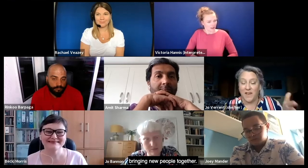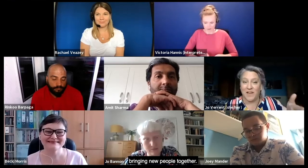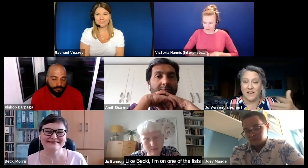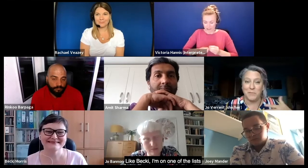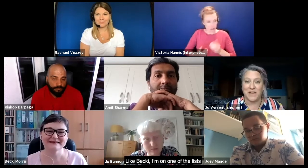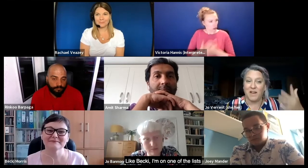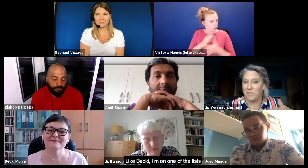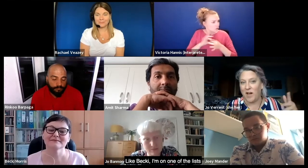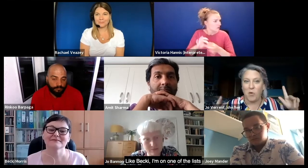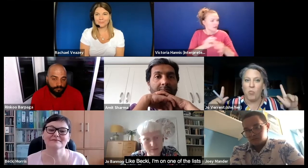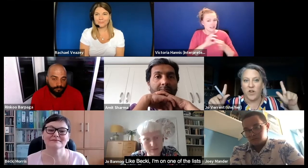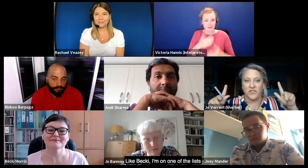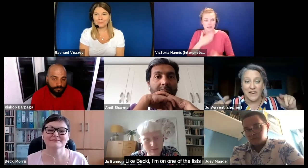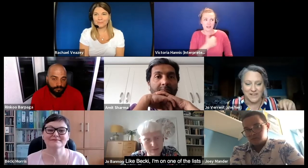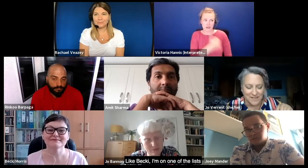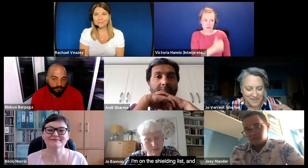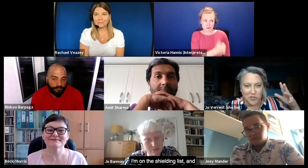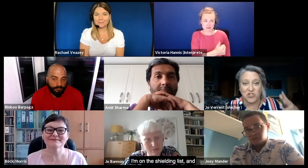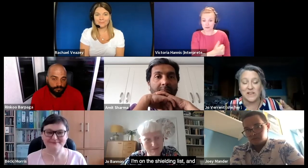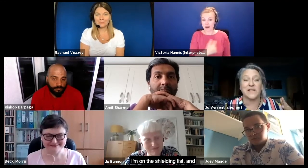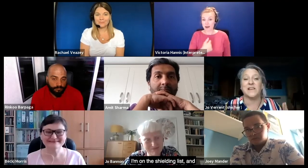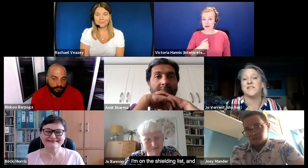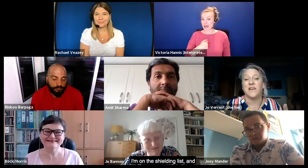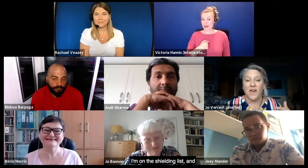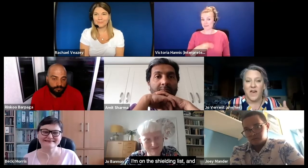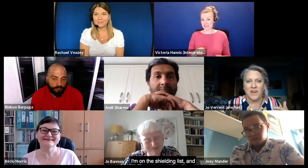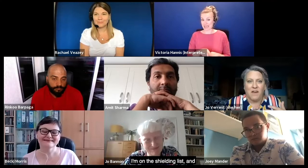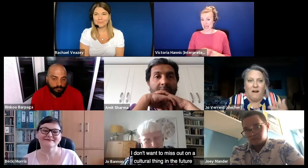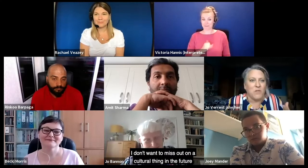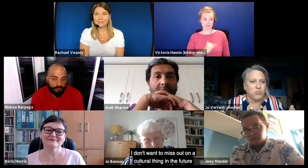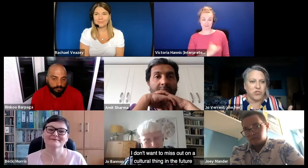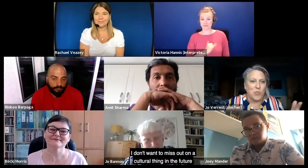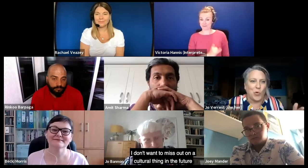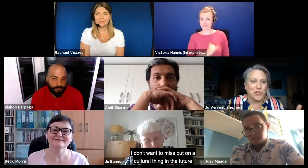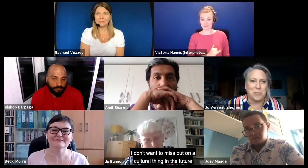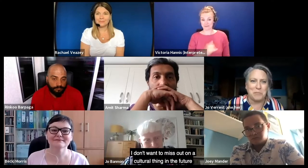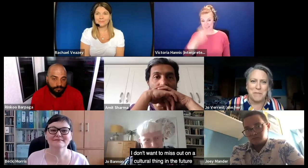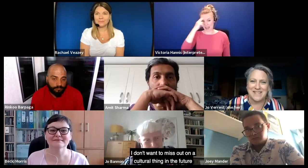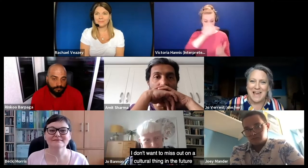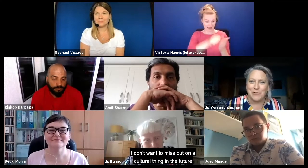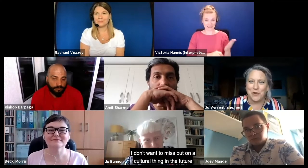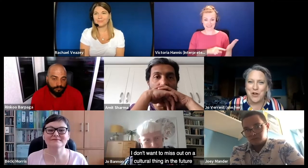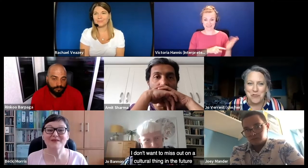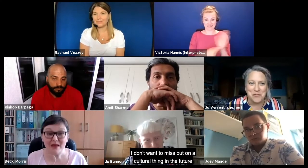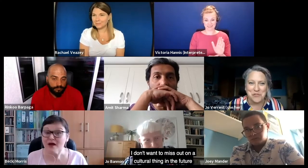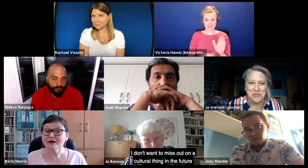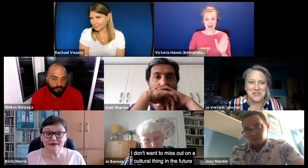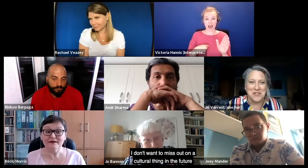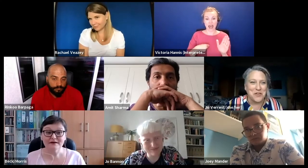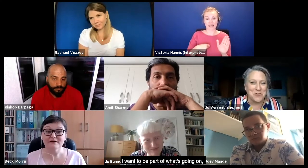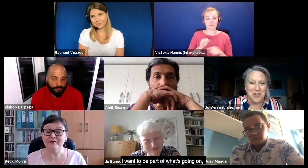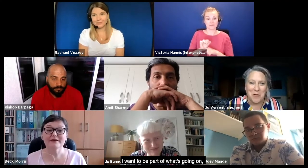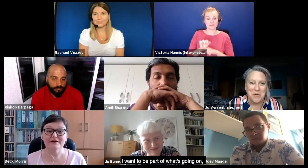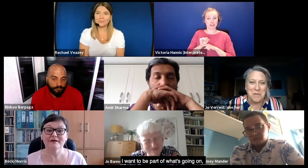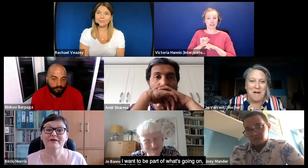this. Like Becki, I'm on one of the lists. I'm on the shielding list. And I don't want to miss out on a cultural sector